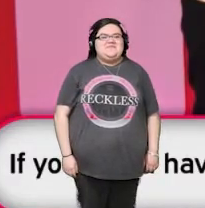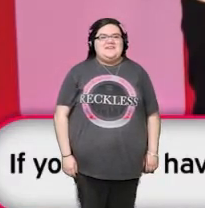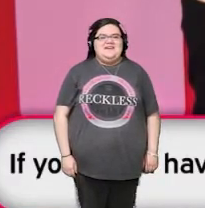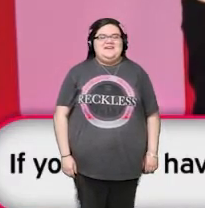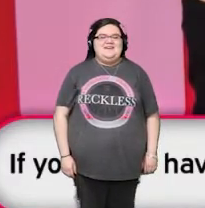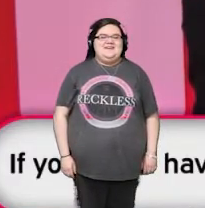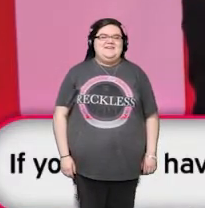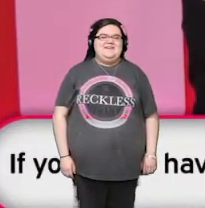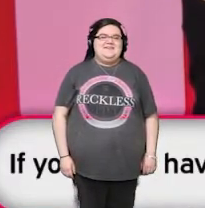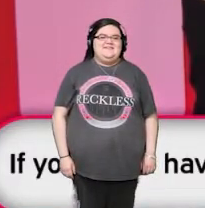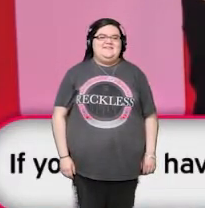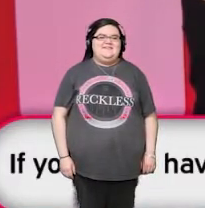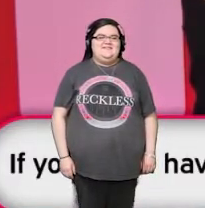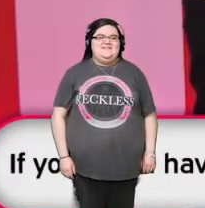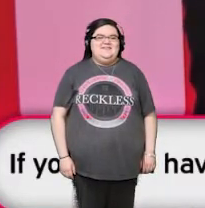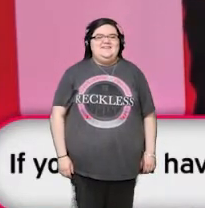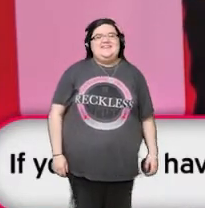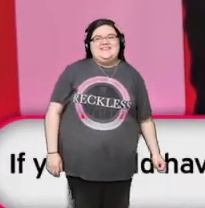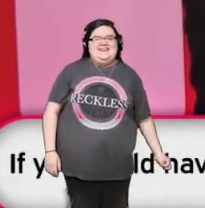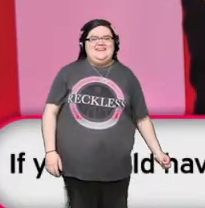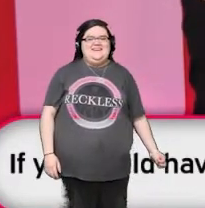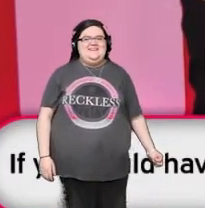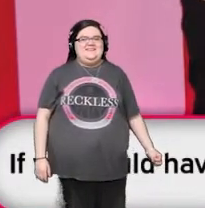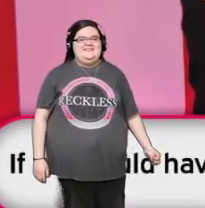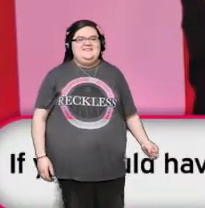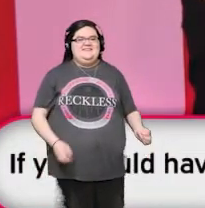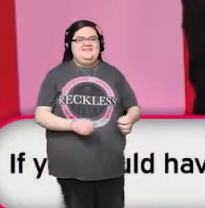Morgan Freeman. You've taken the good ones.